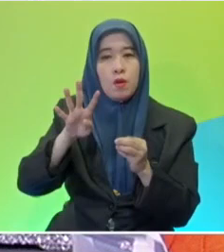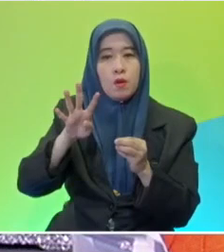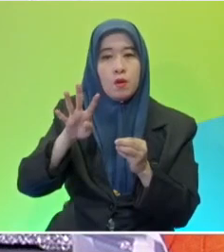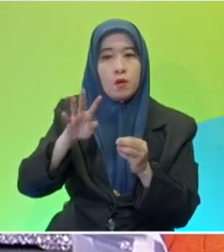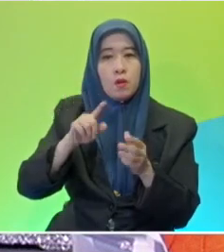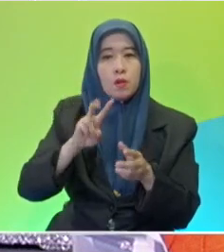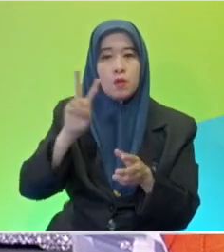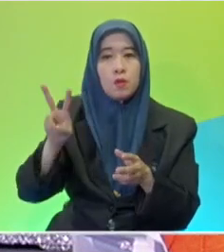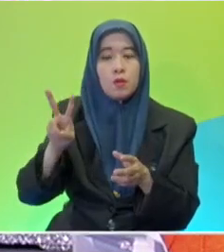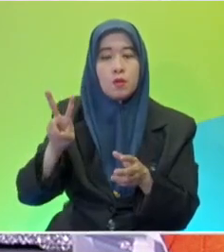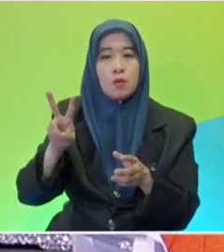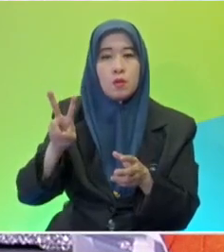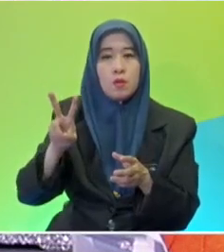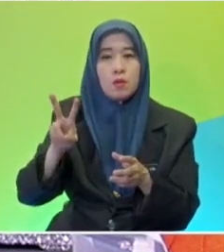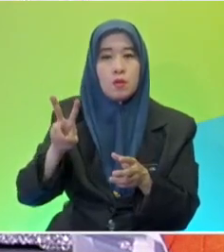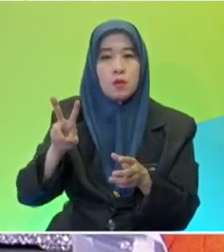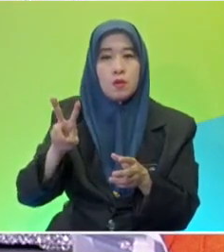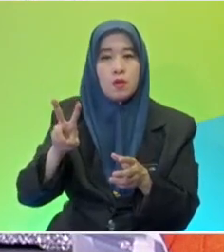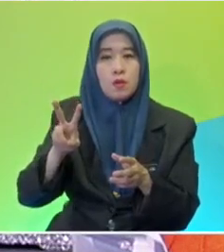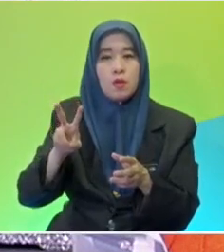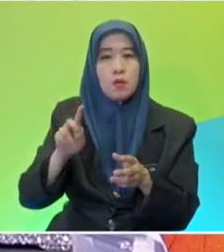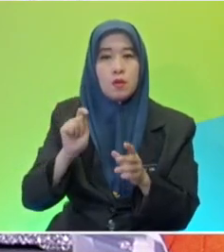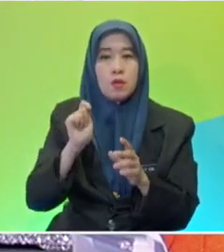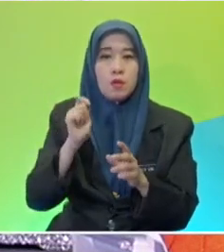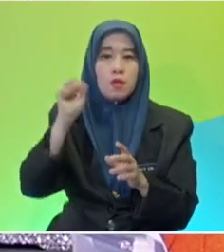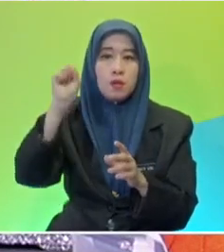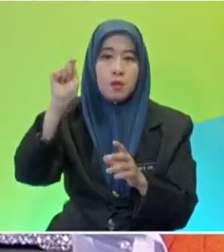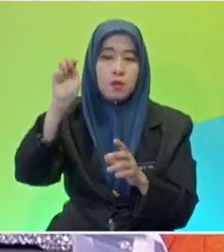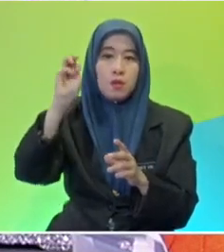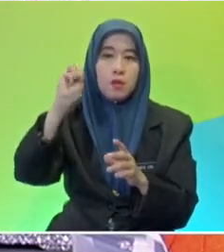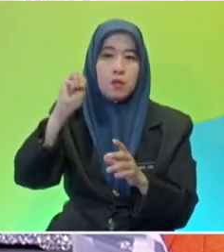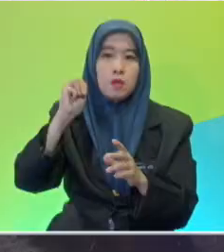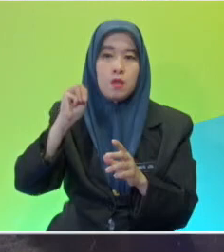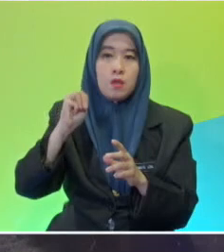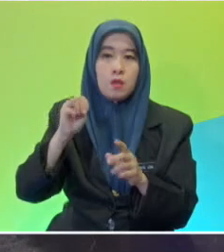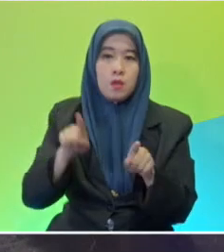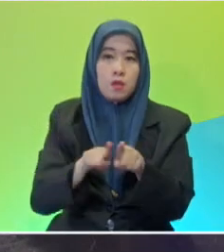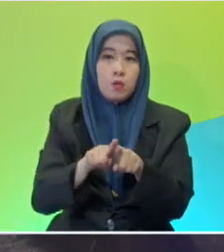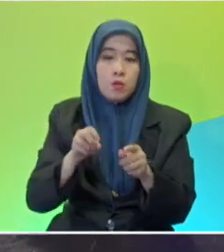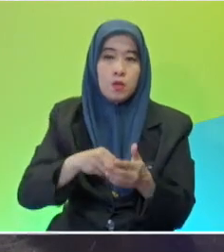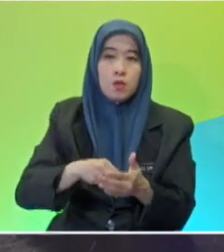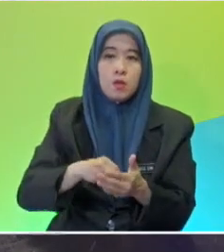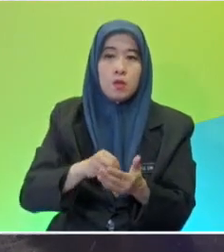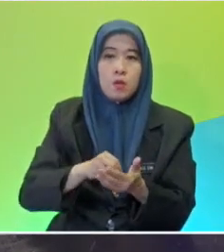the branch or the stem. The stem, correct. The Yes. stem will also increase. Yeah, I